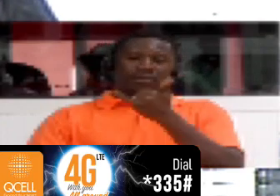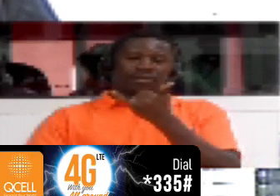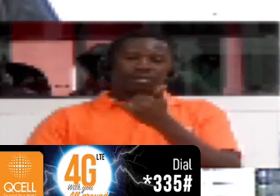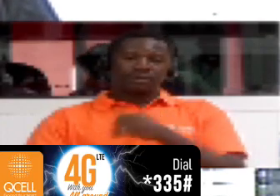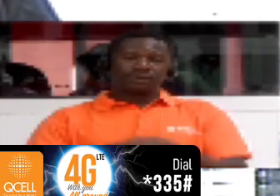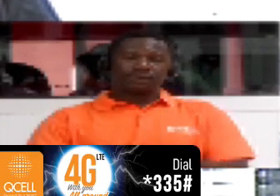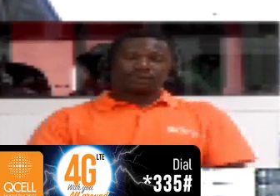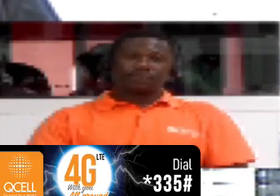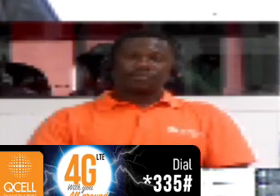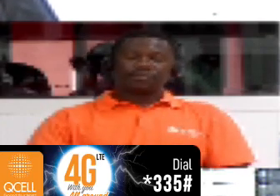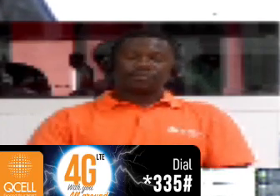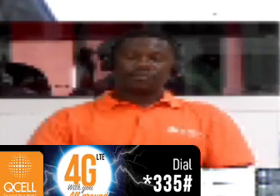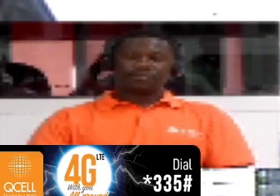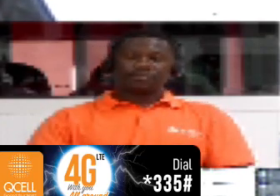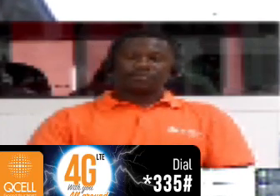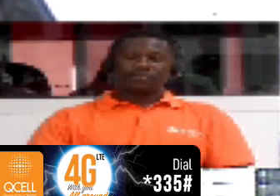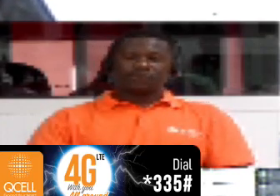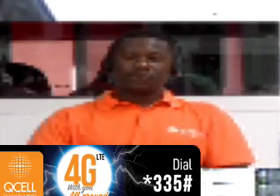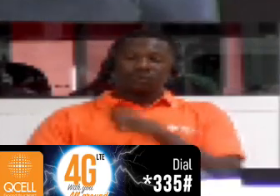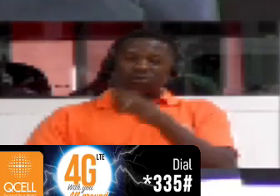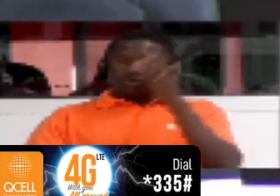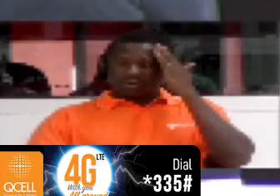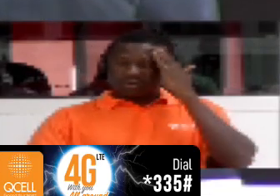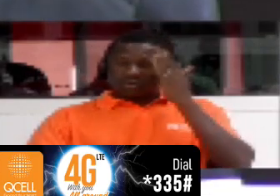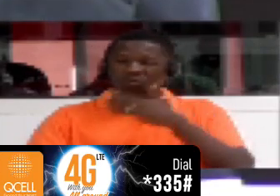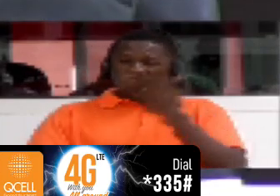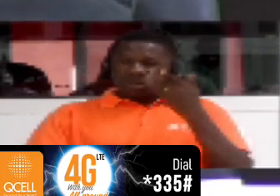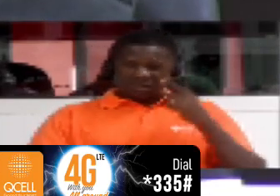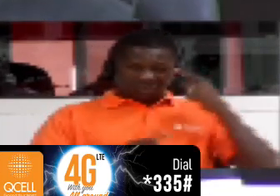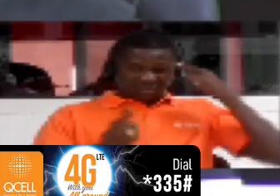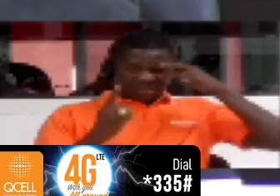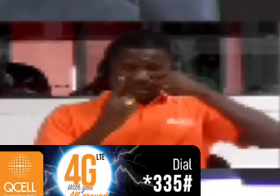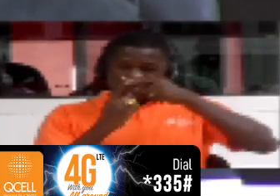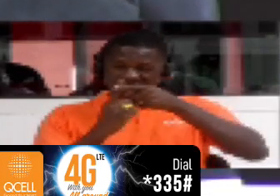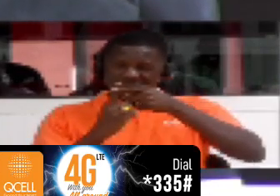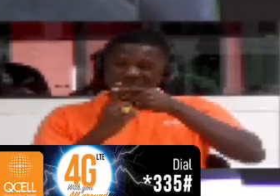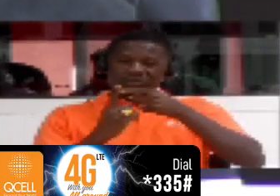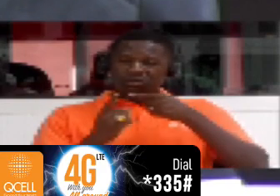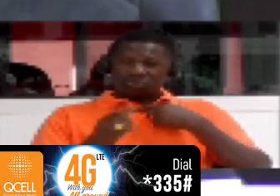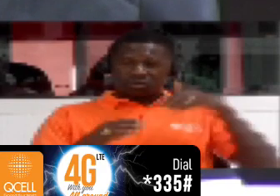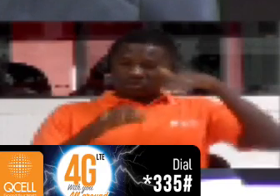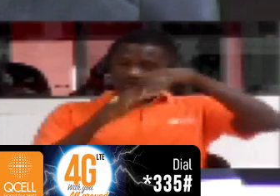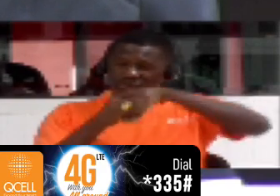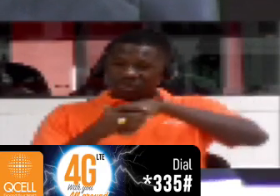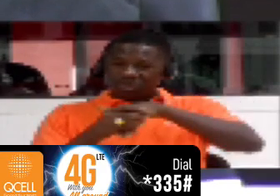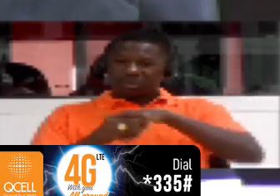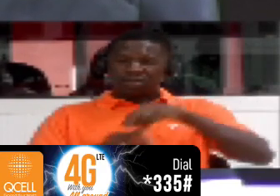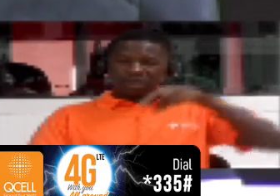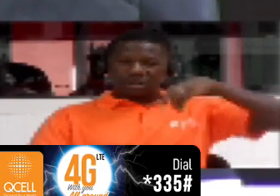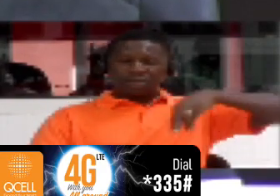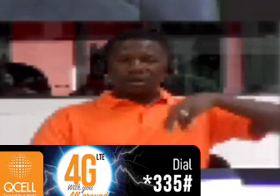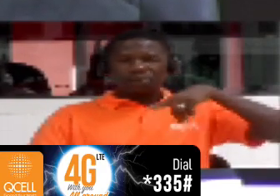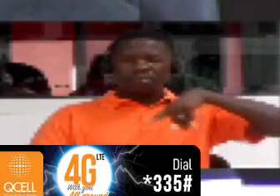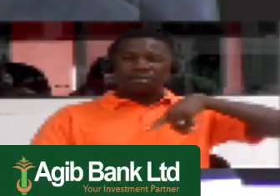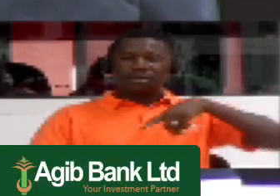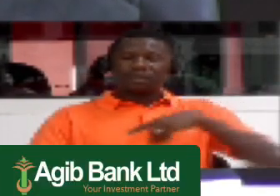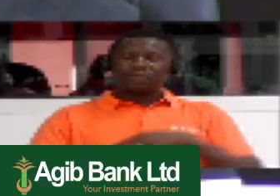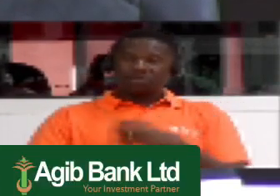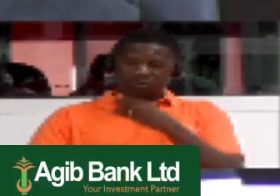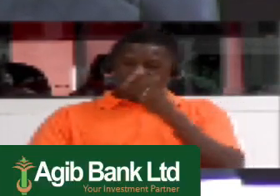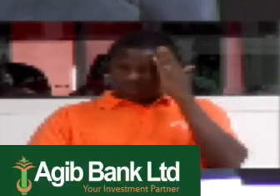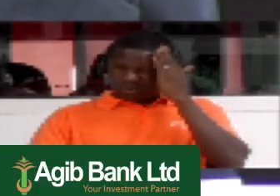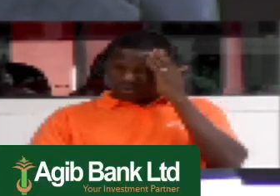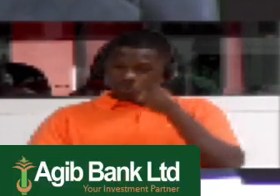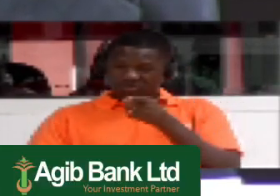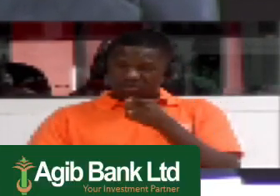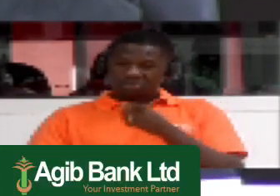Yes. Do you know why you were targeted to join the military police? Ako foyalo ne